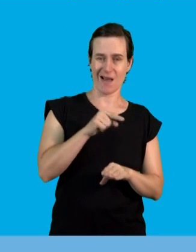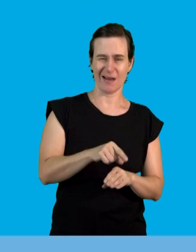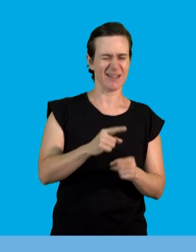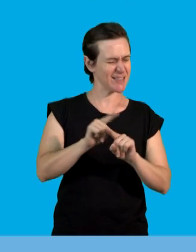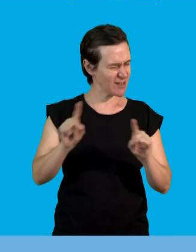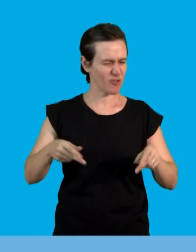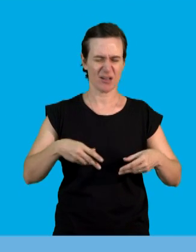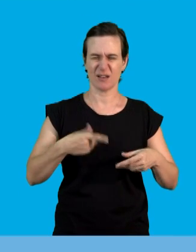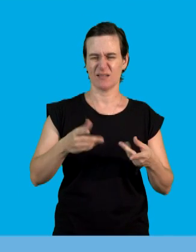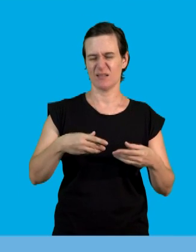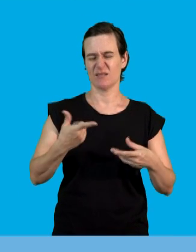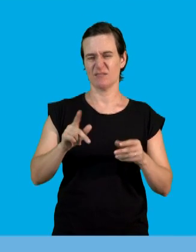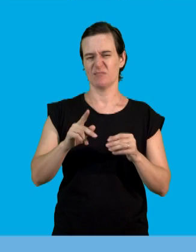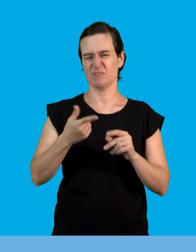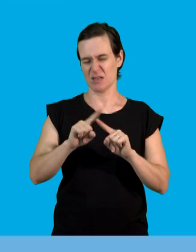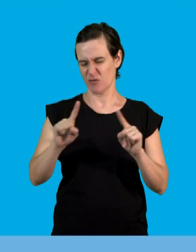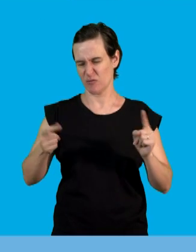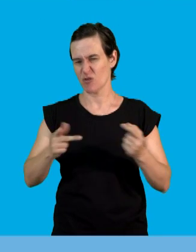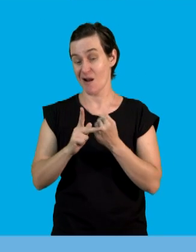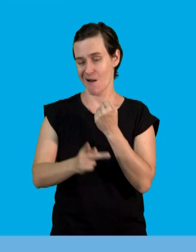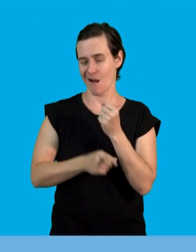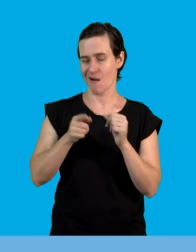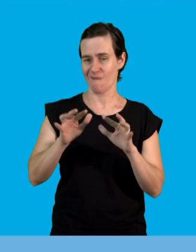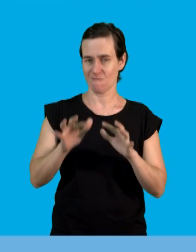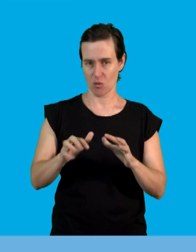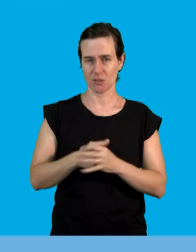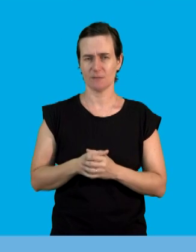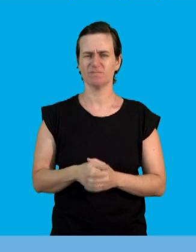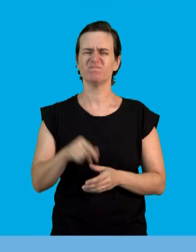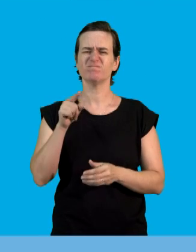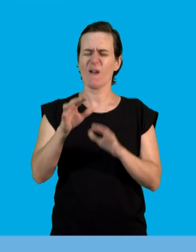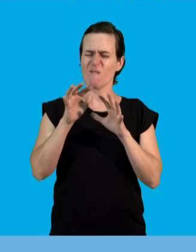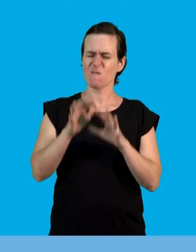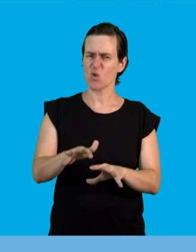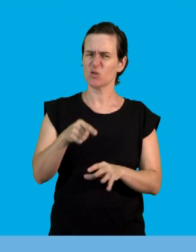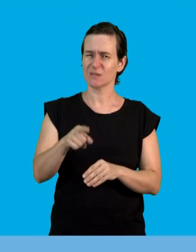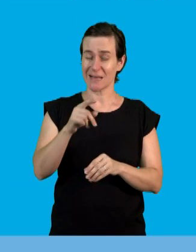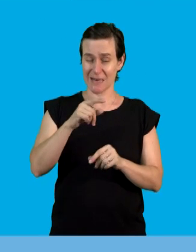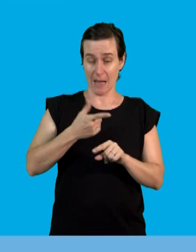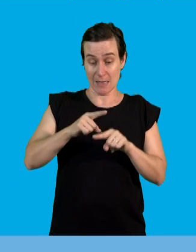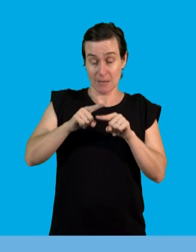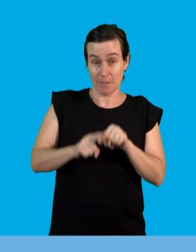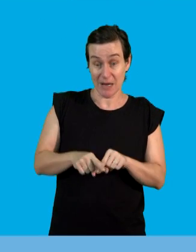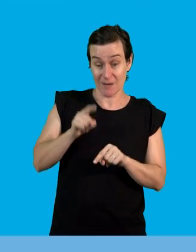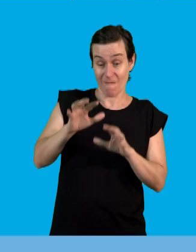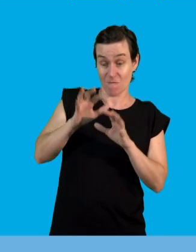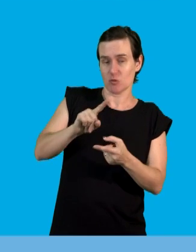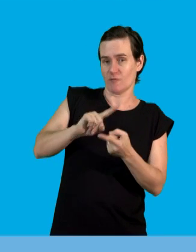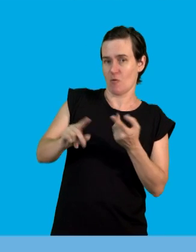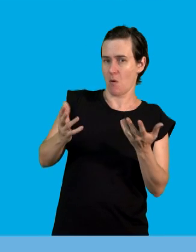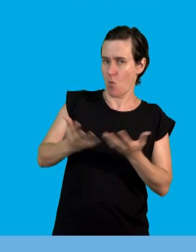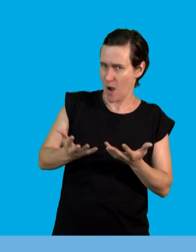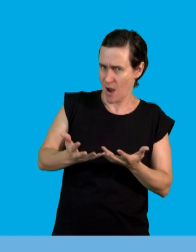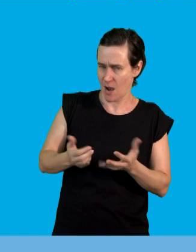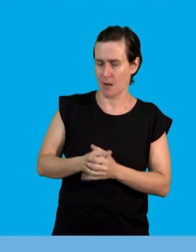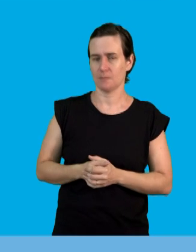whereby now the type of the force or the name of the force depends on the origin of the force. That is now how